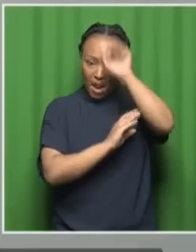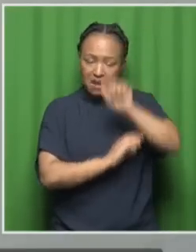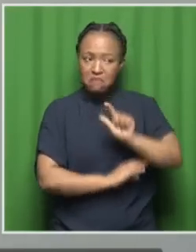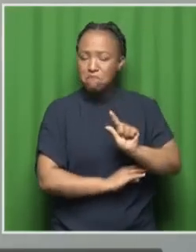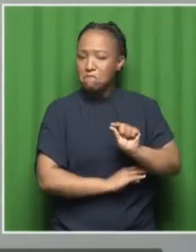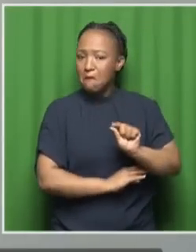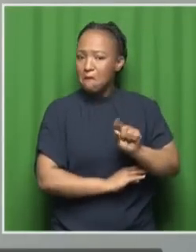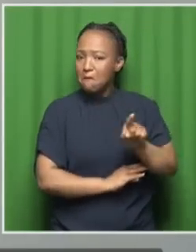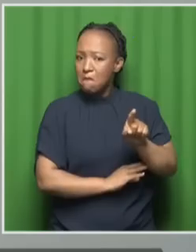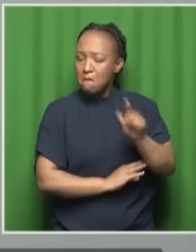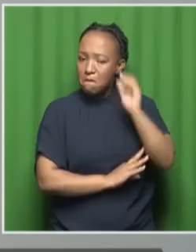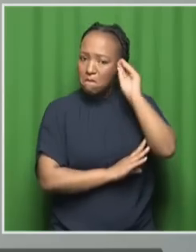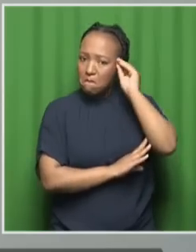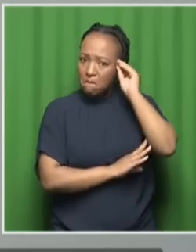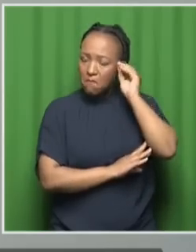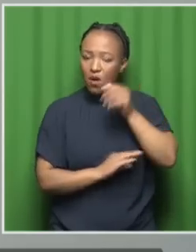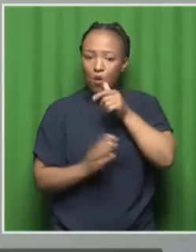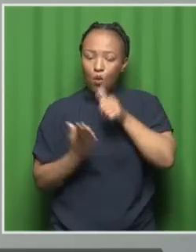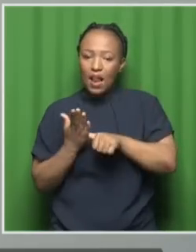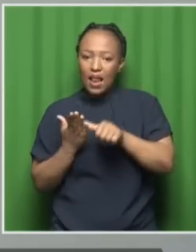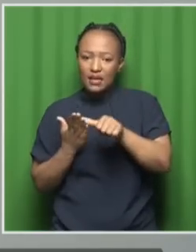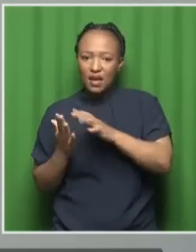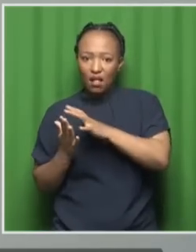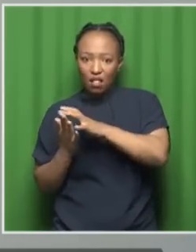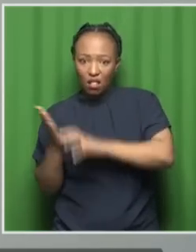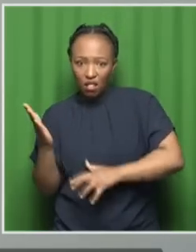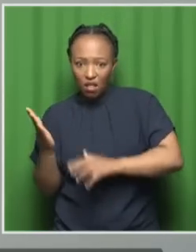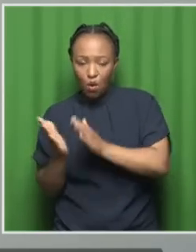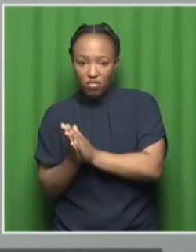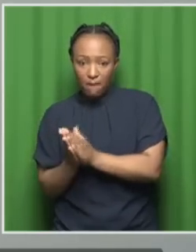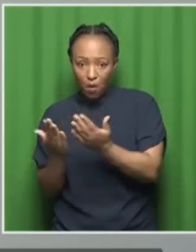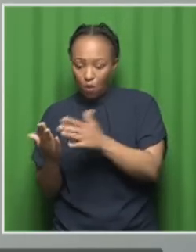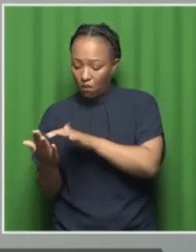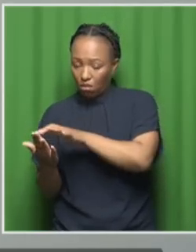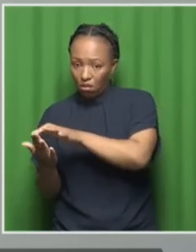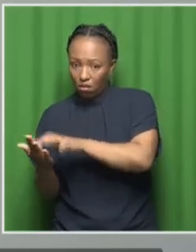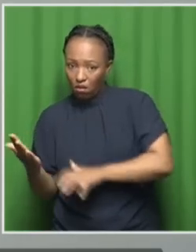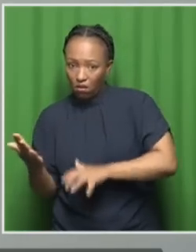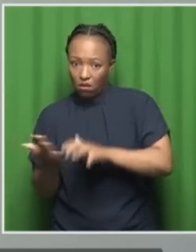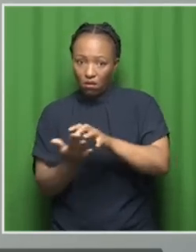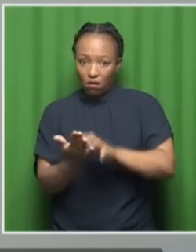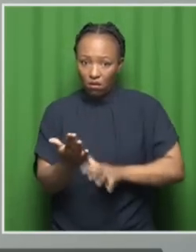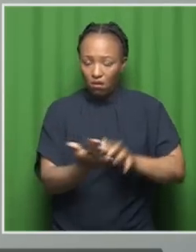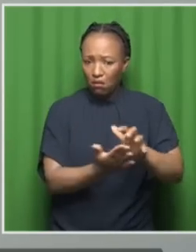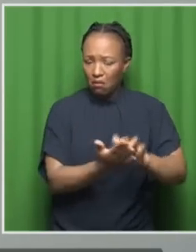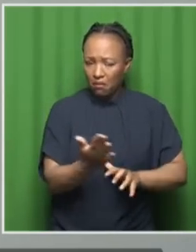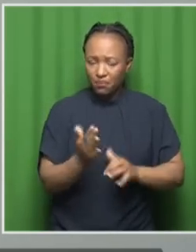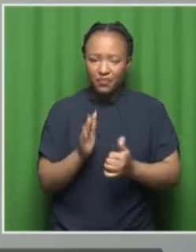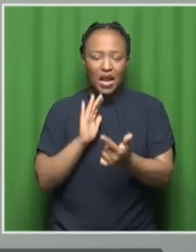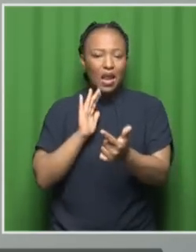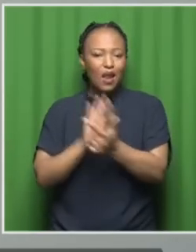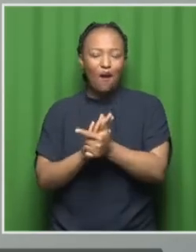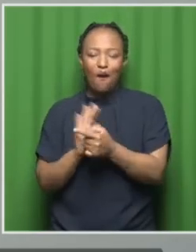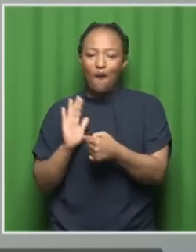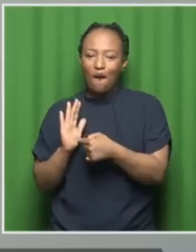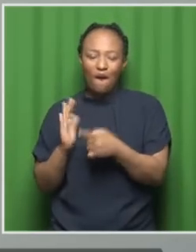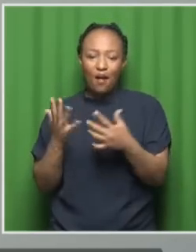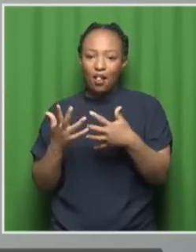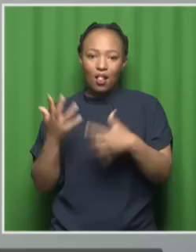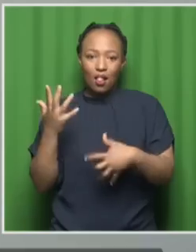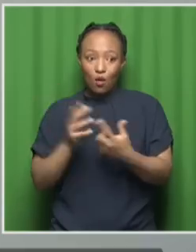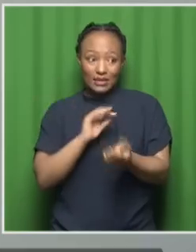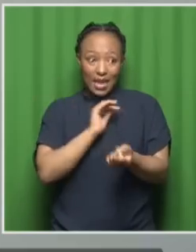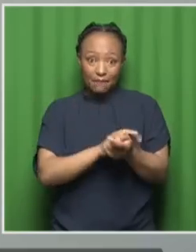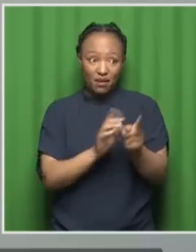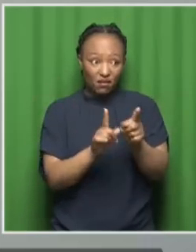the black letter law, if you look at what is actually on the books, the law is not in line with what is happening on the